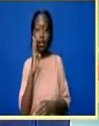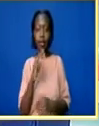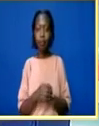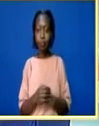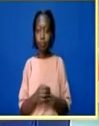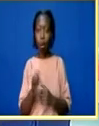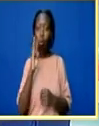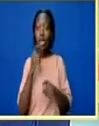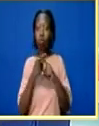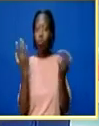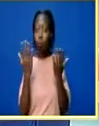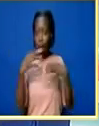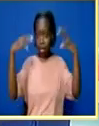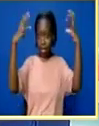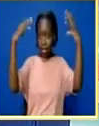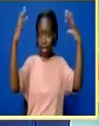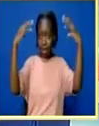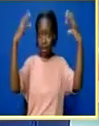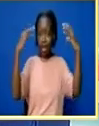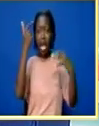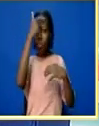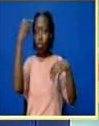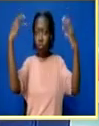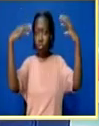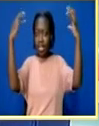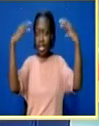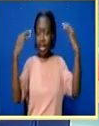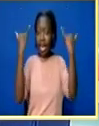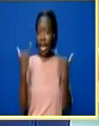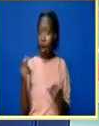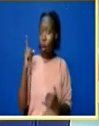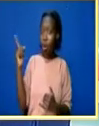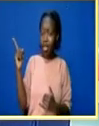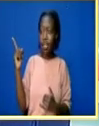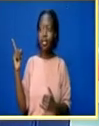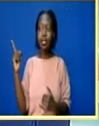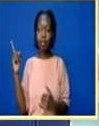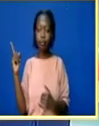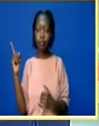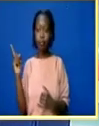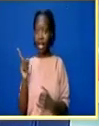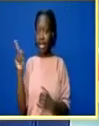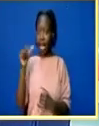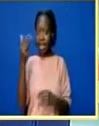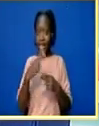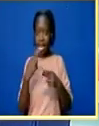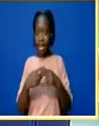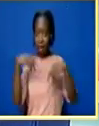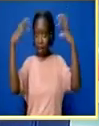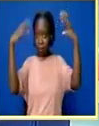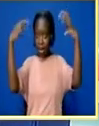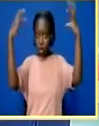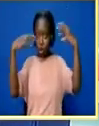Mm. Since it was caused because of rain, let's call it rain drop